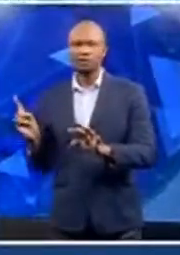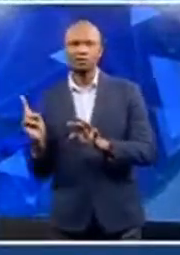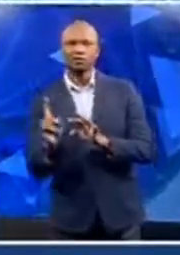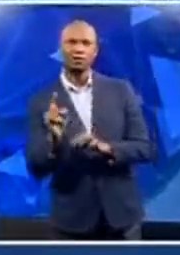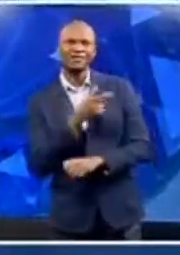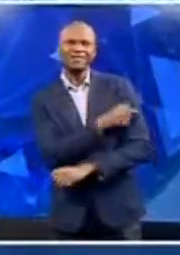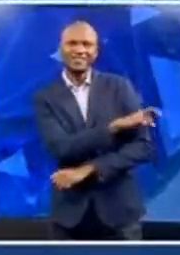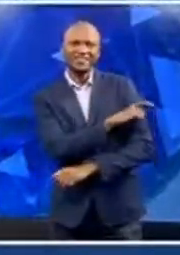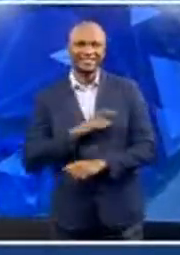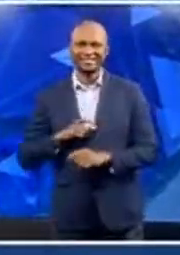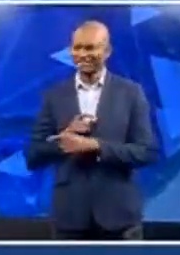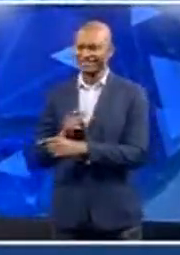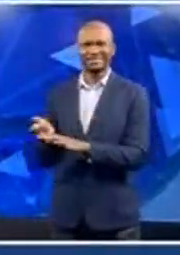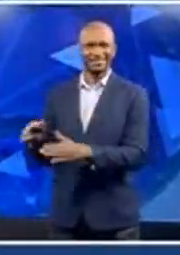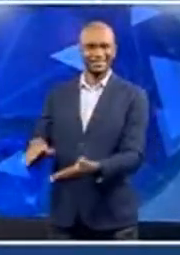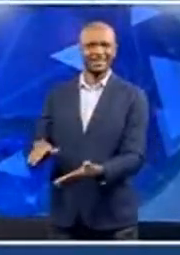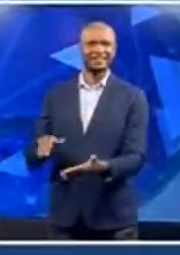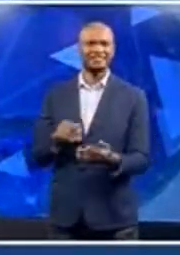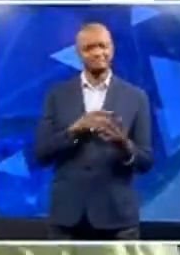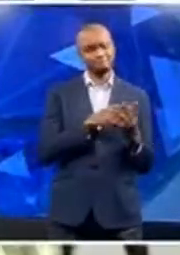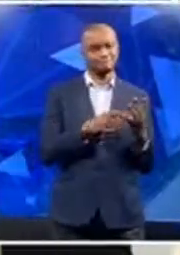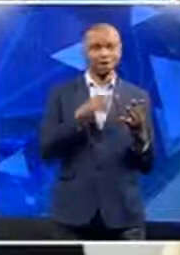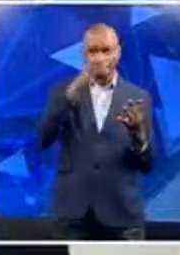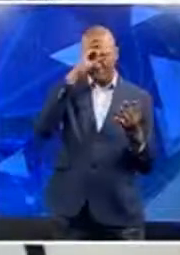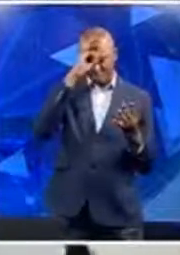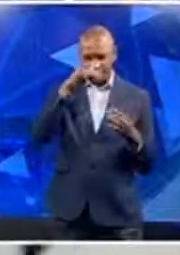kanzi batovela enkantolo yamanje wasejozi